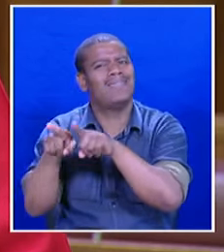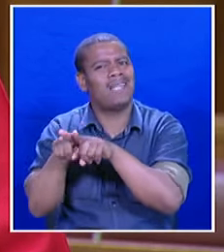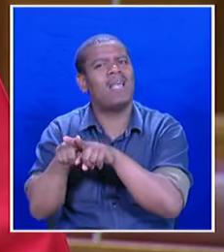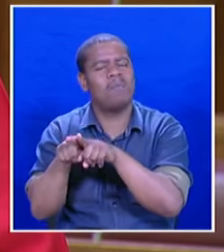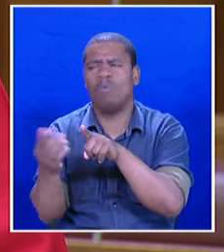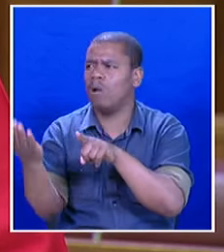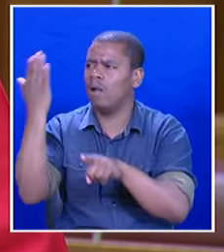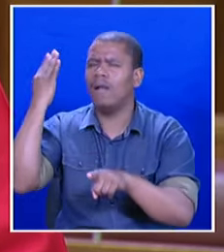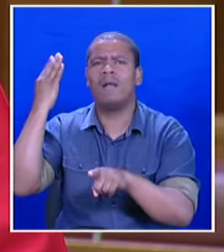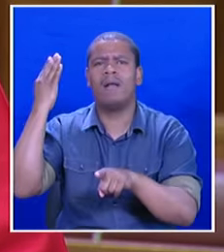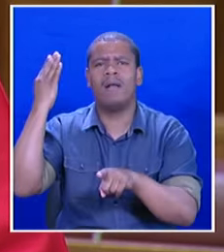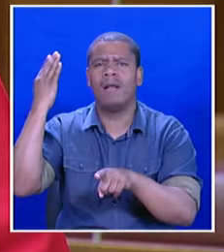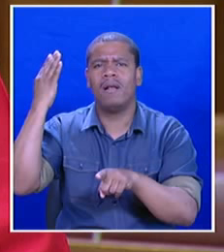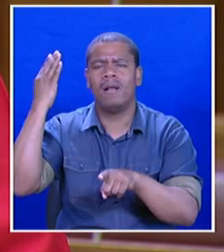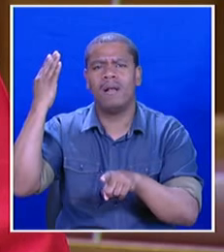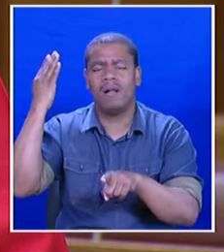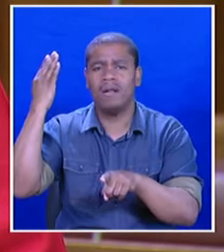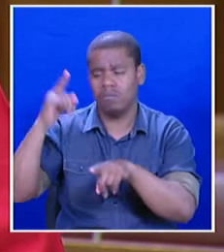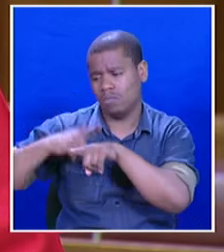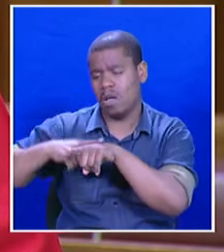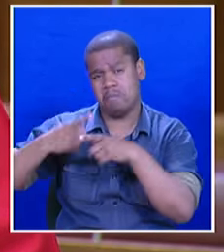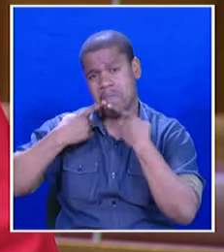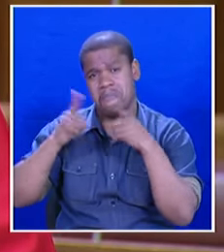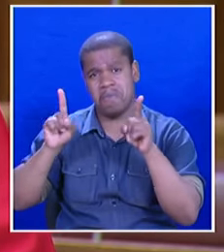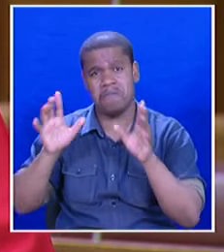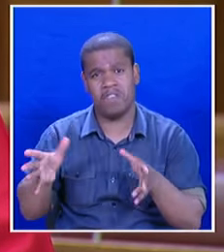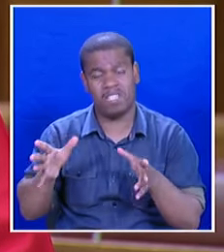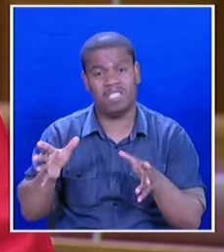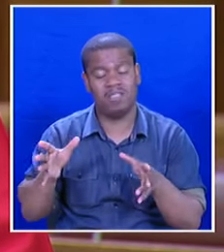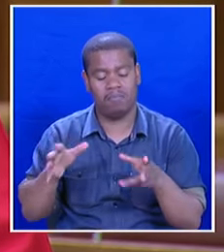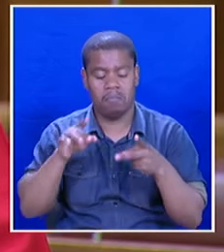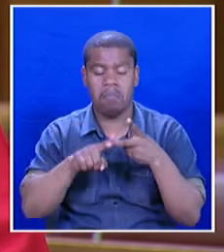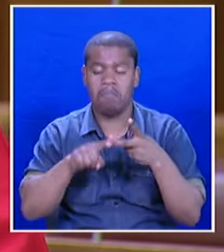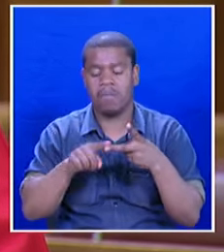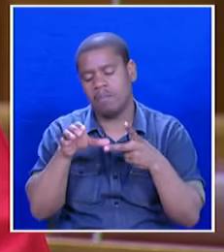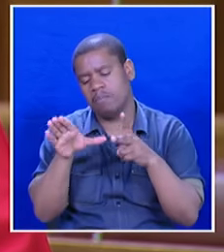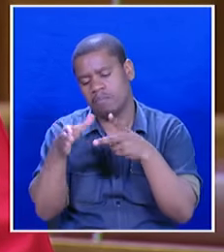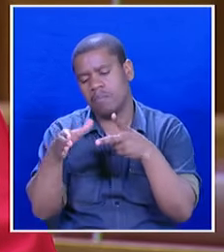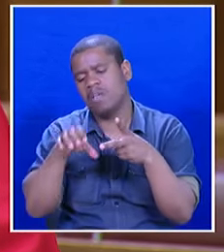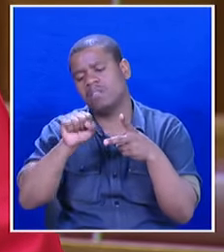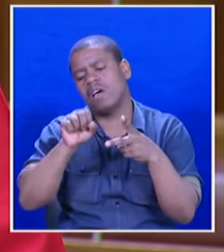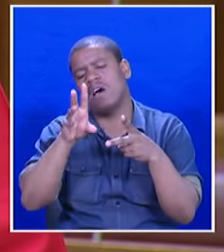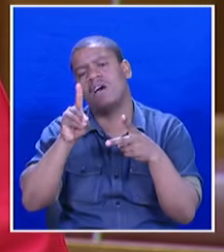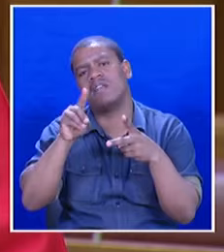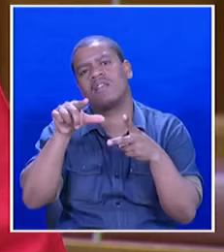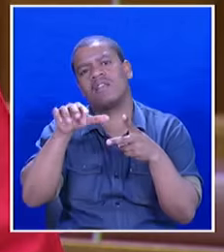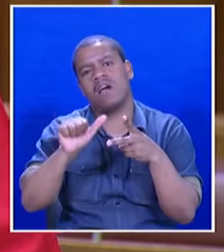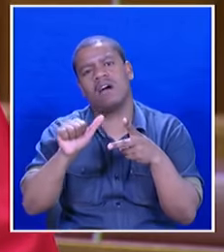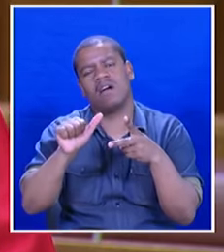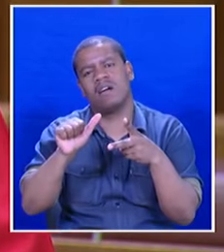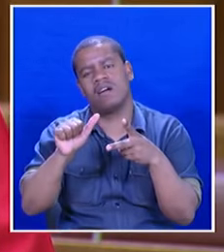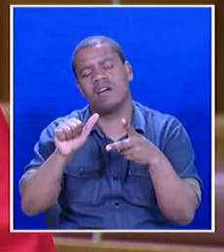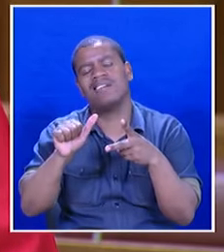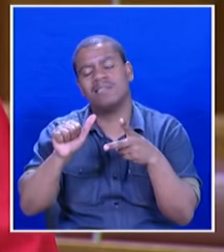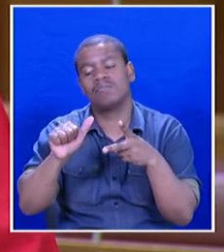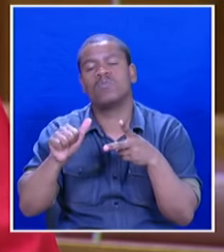administration? And how would SAPDA reinvigorate the role South Africa plays in the development of